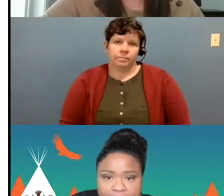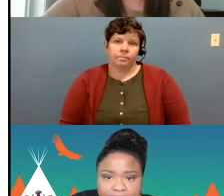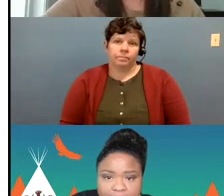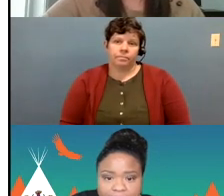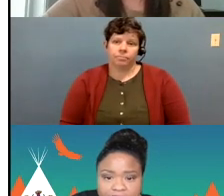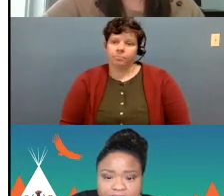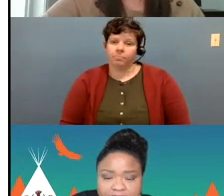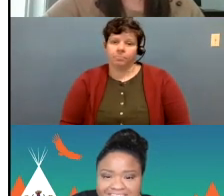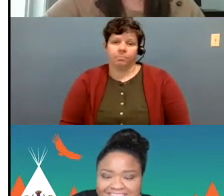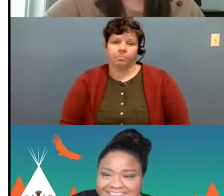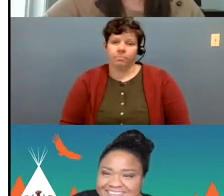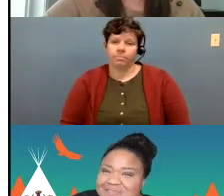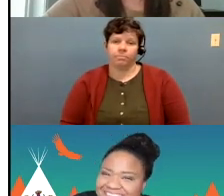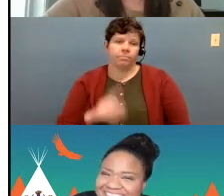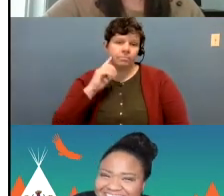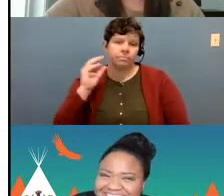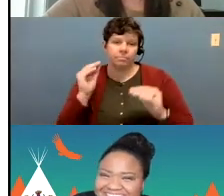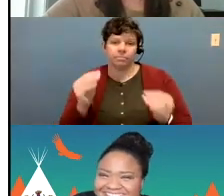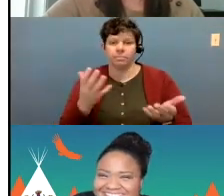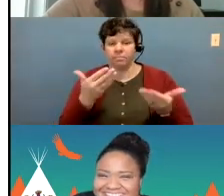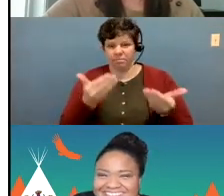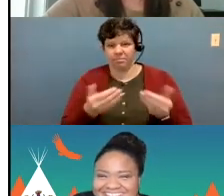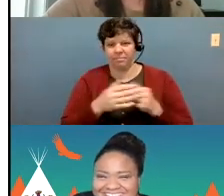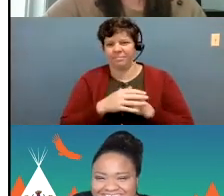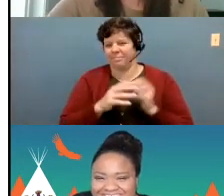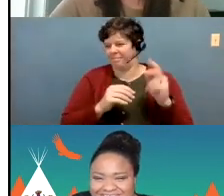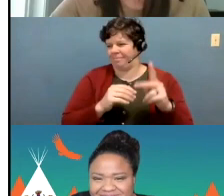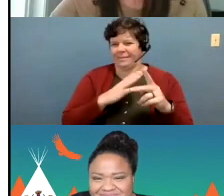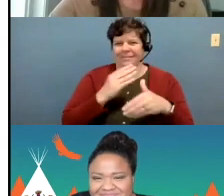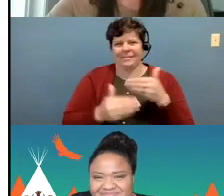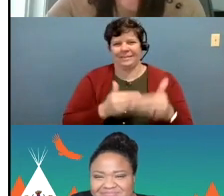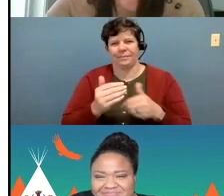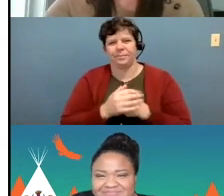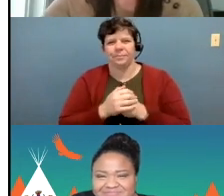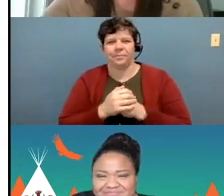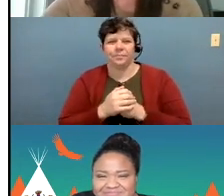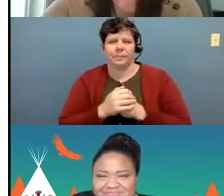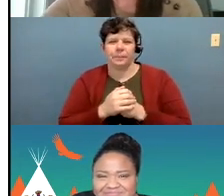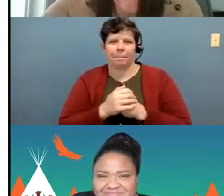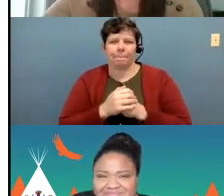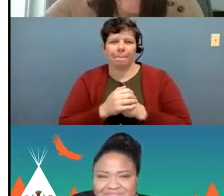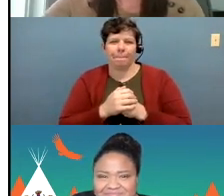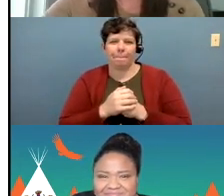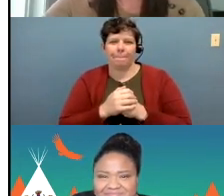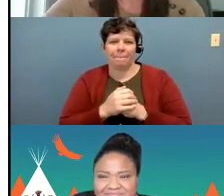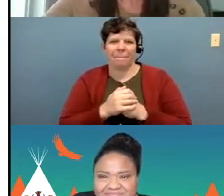Okay, doesn't look like anything's coming in, so go ahead. All right, we'll keep it going then. Okay,